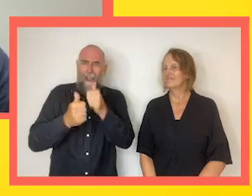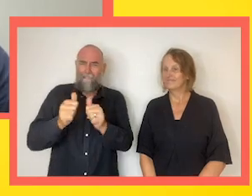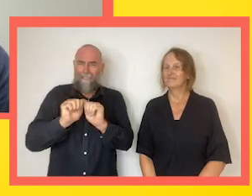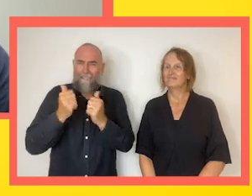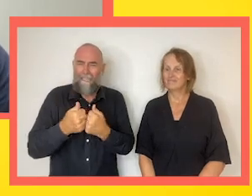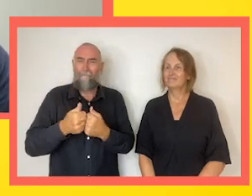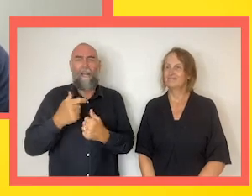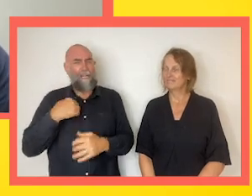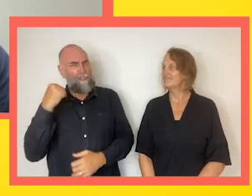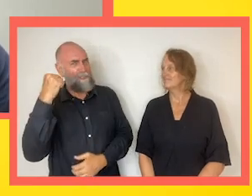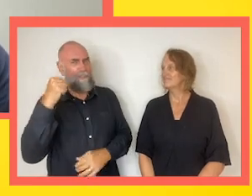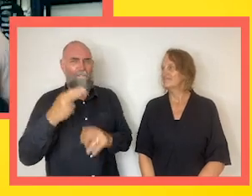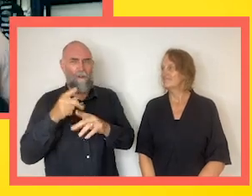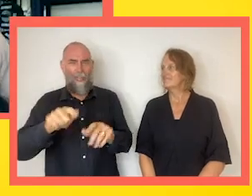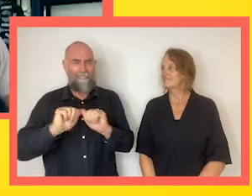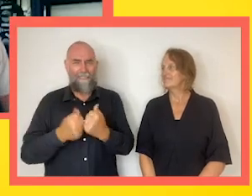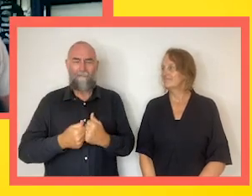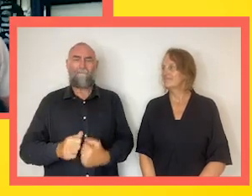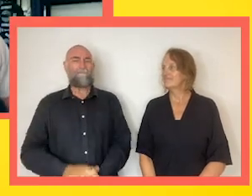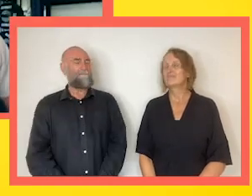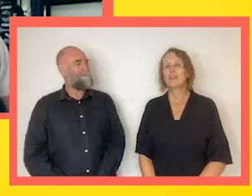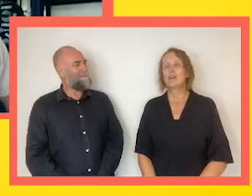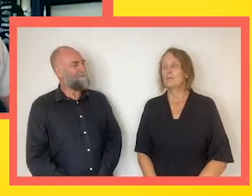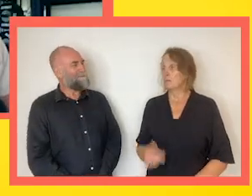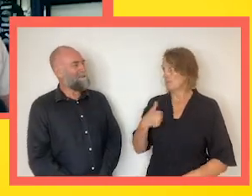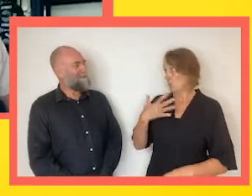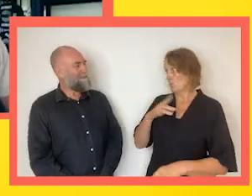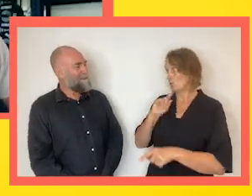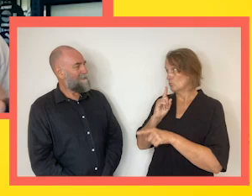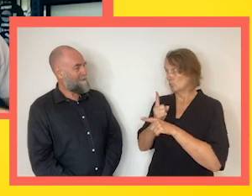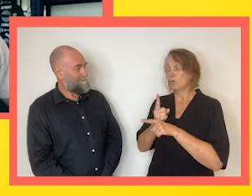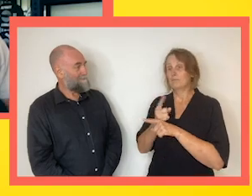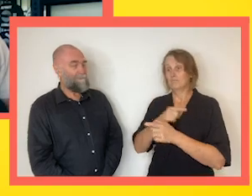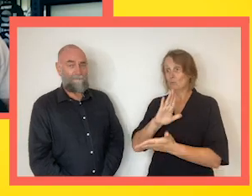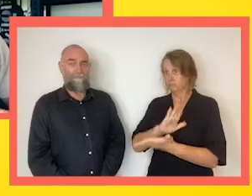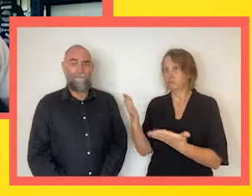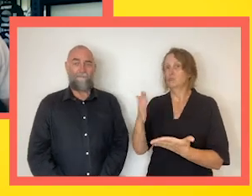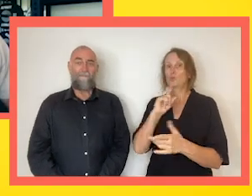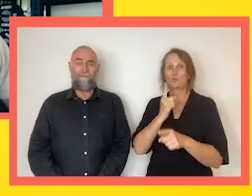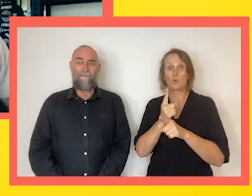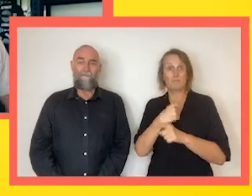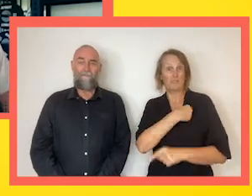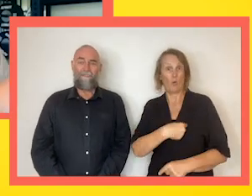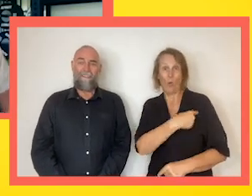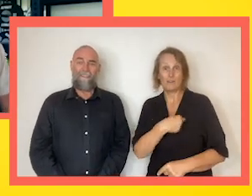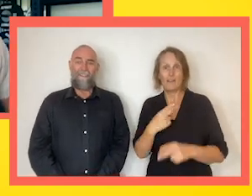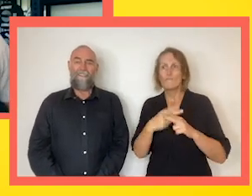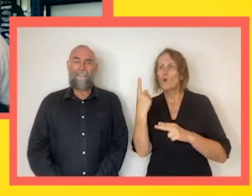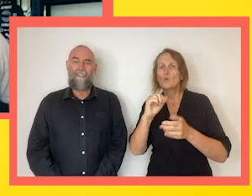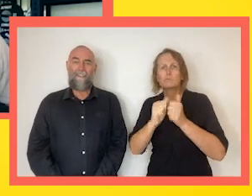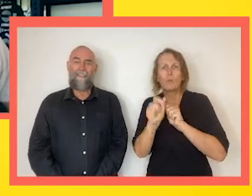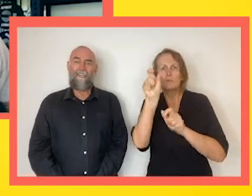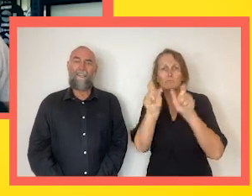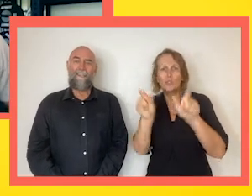you cheer on the Steelers? Just going on that, Kurt, though, like it just to be absolutely honest, like, it's an honest thing, and for any athletes out